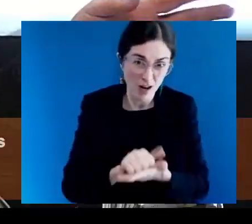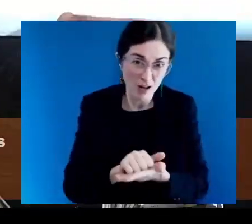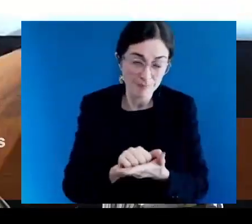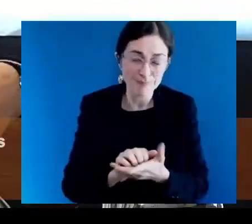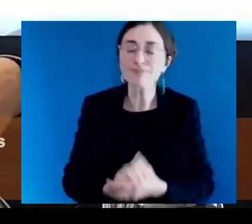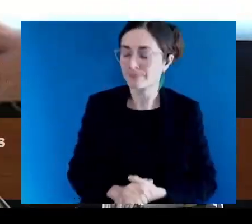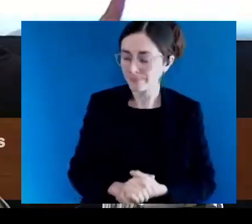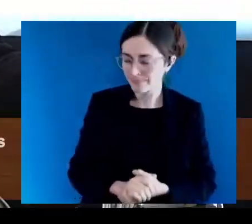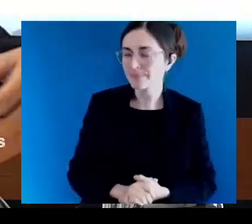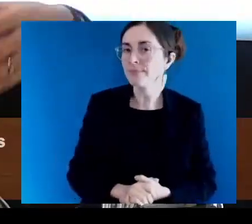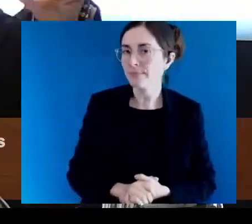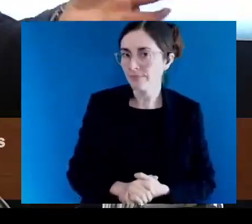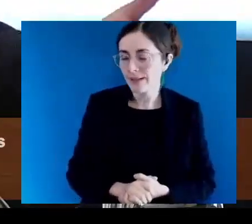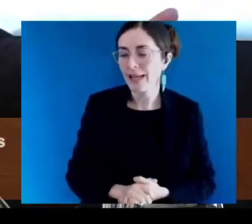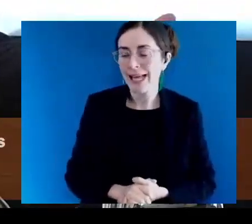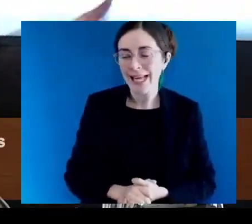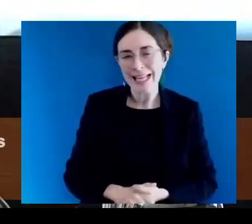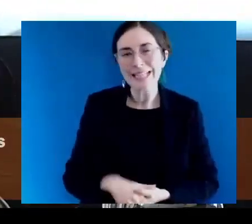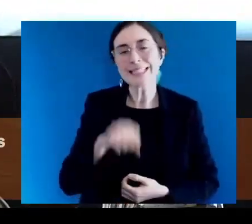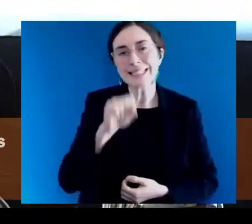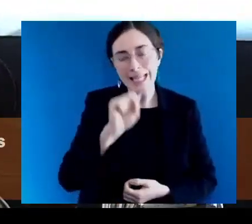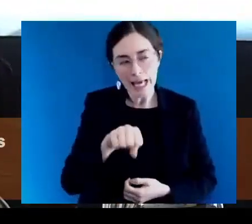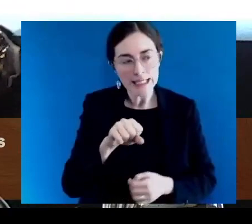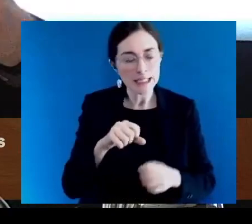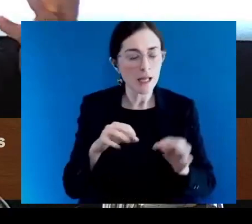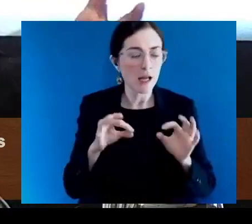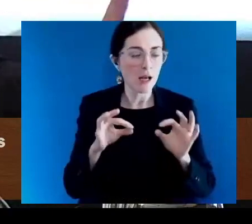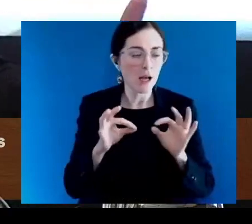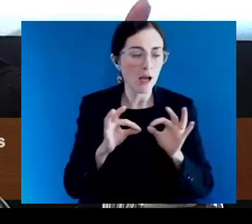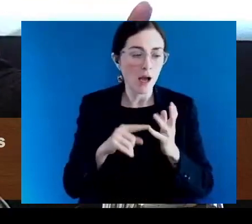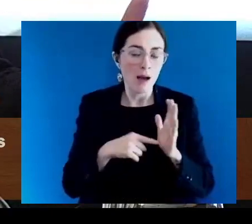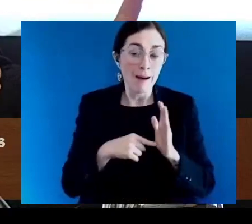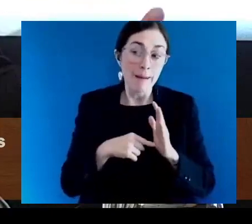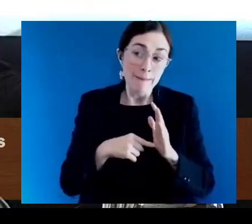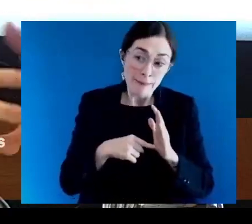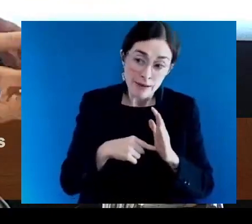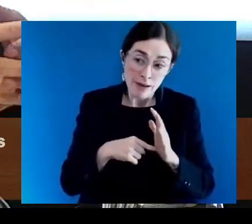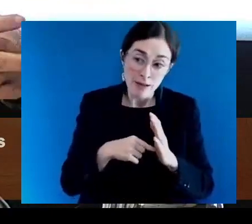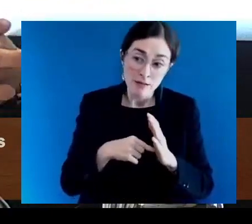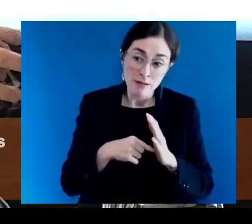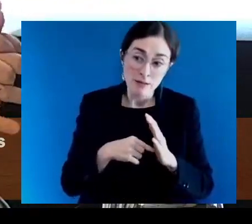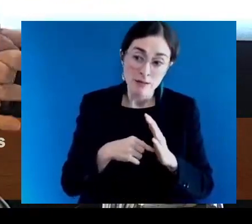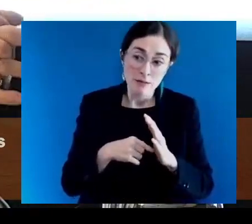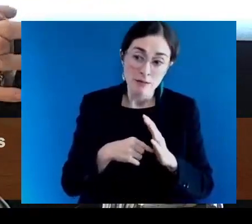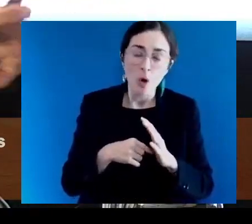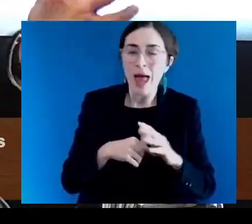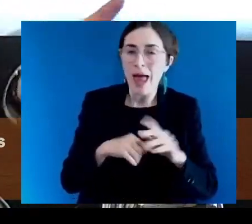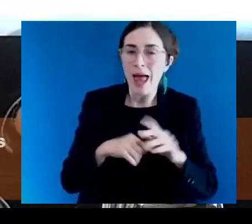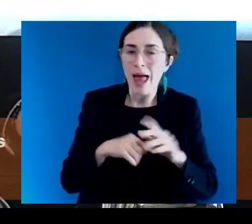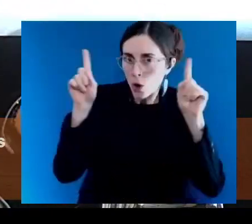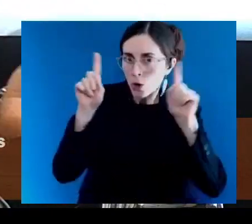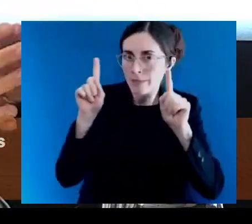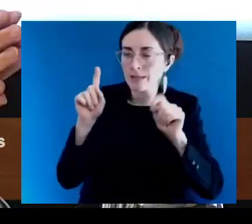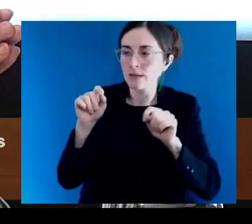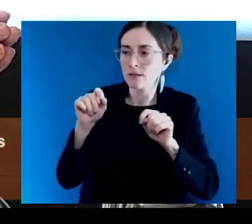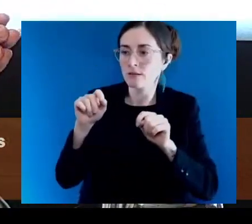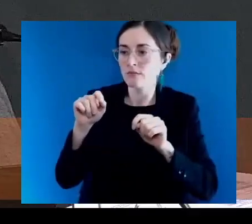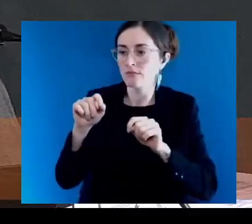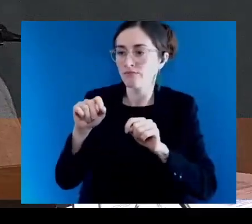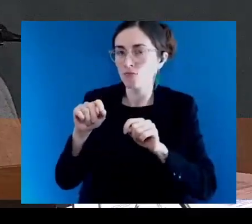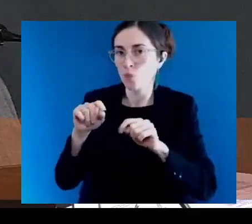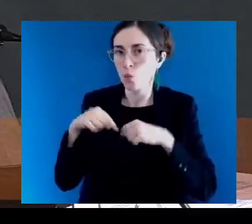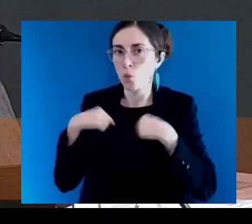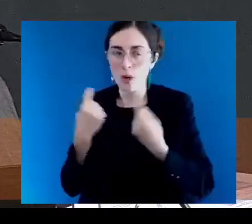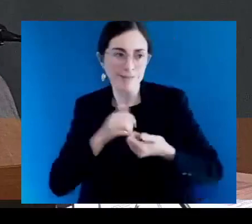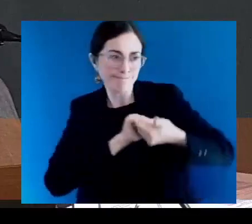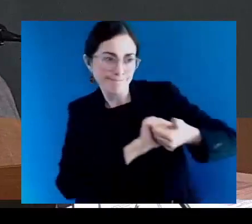that will be subject to some further discussions that we're in with First Peoples. But